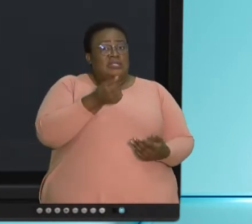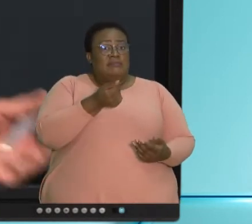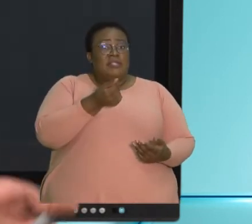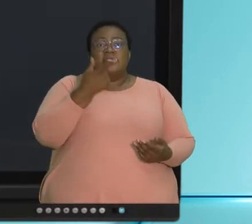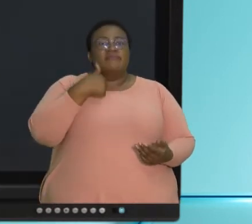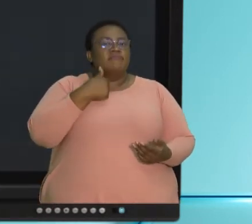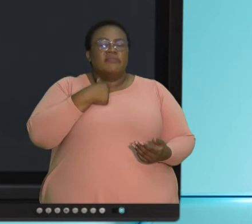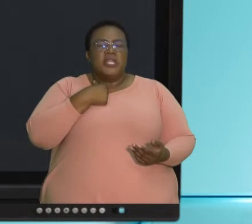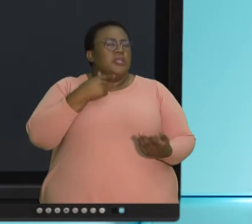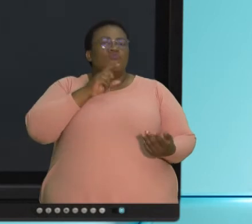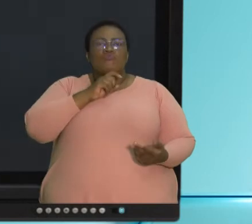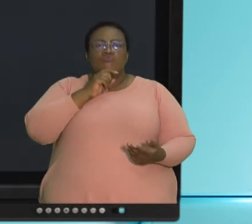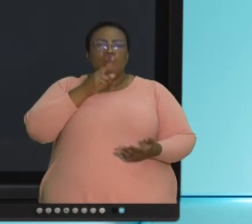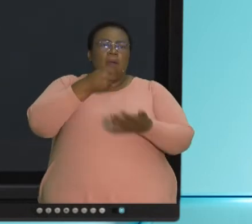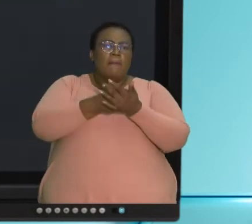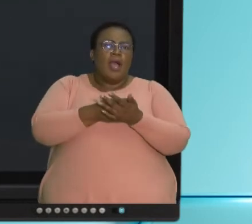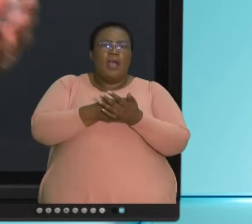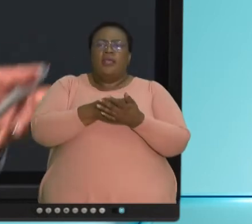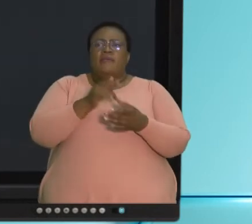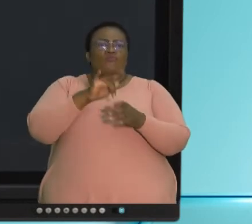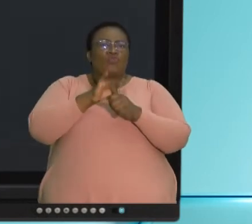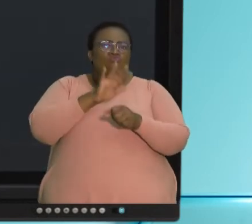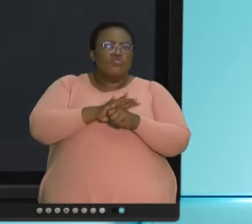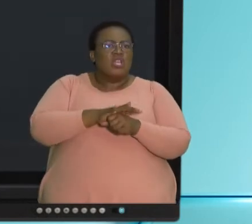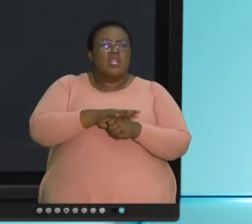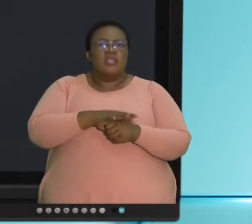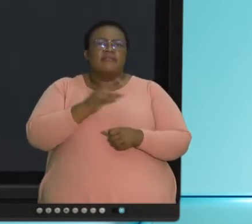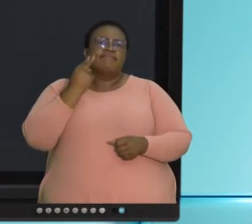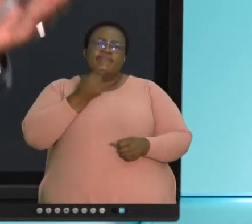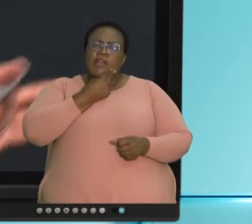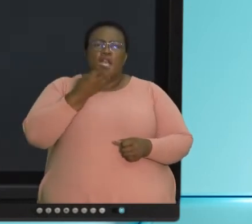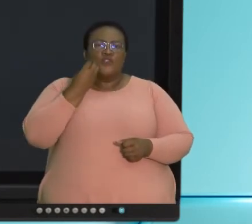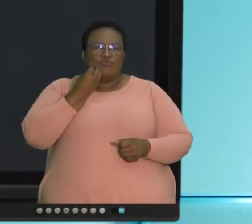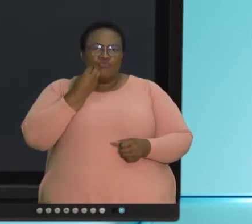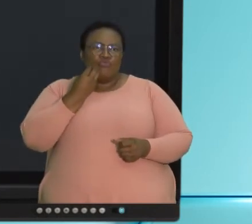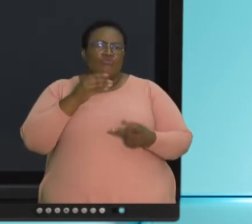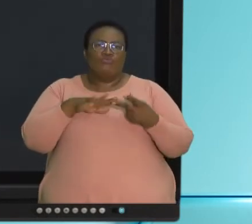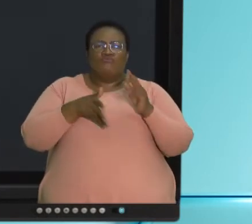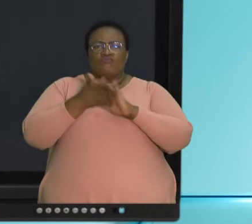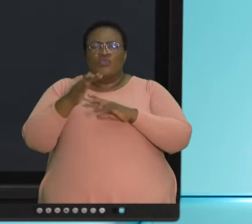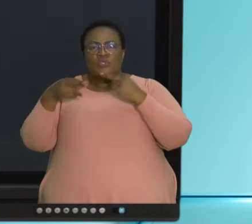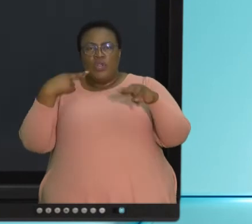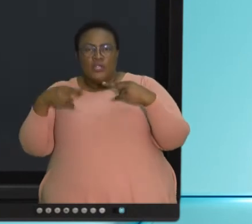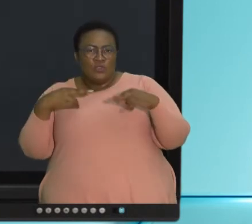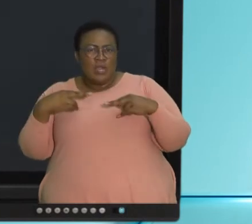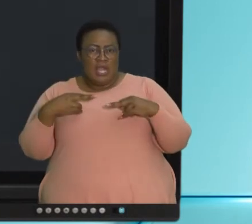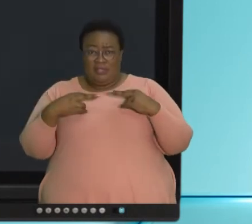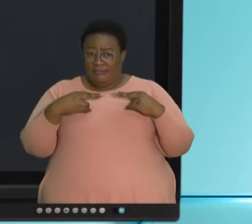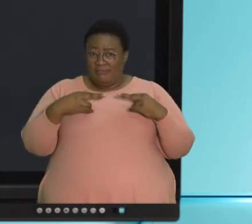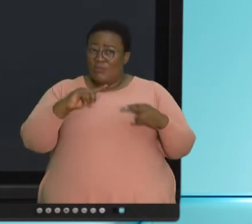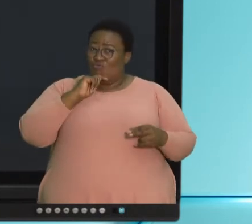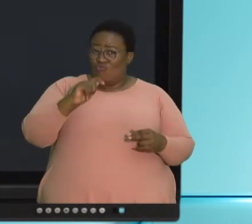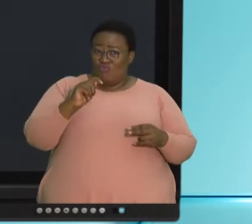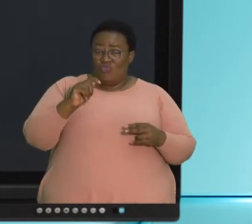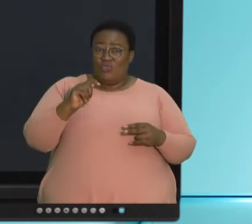cold drink, to buy myself nice food and take myself to nice restaurants and all of that? Is that really what